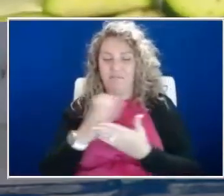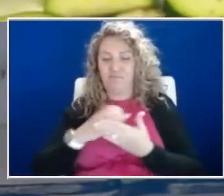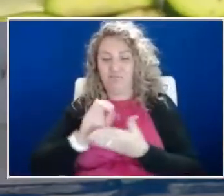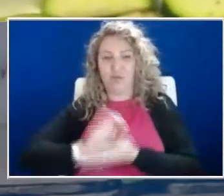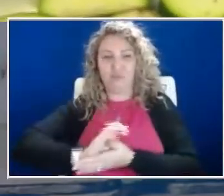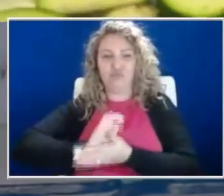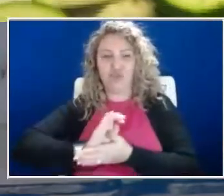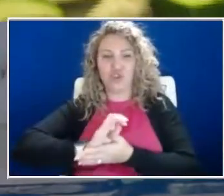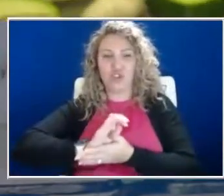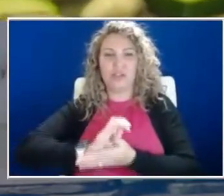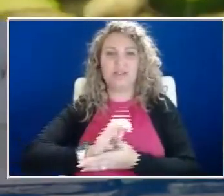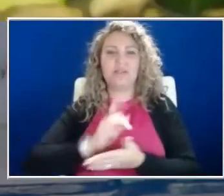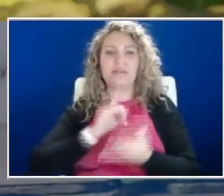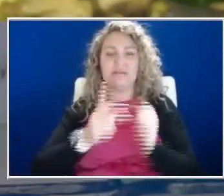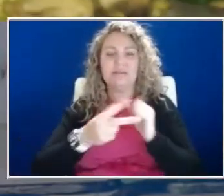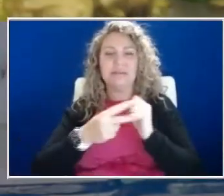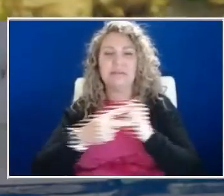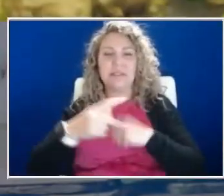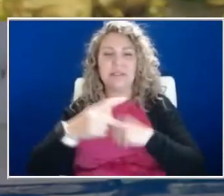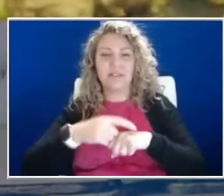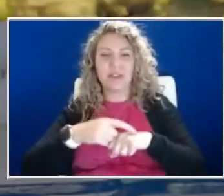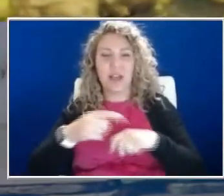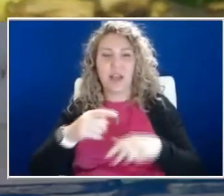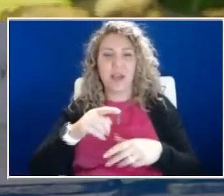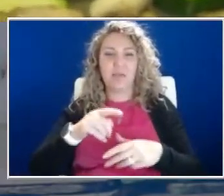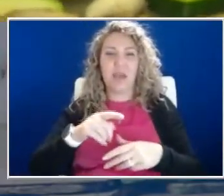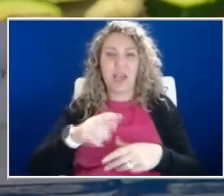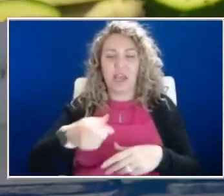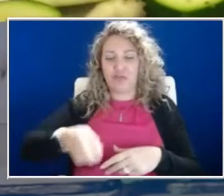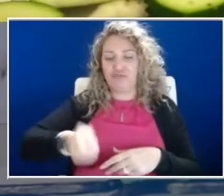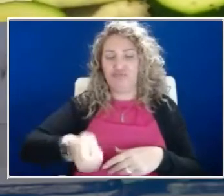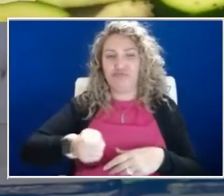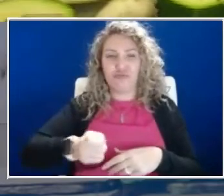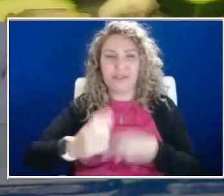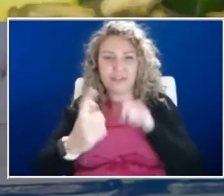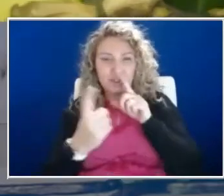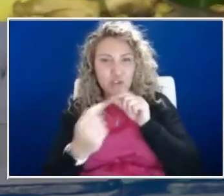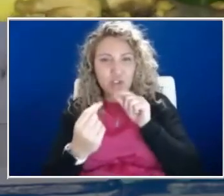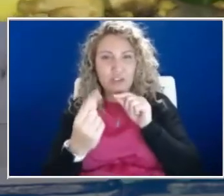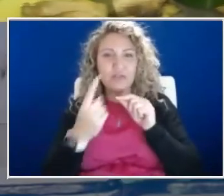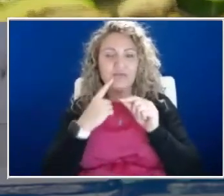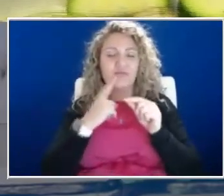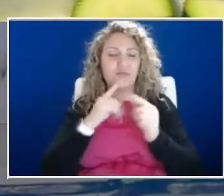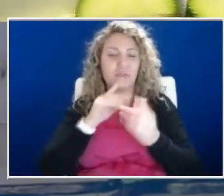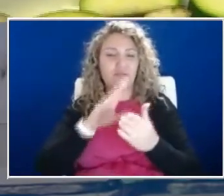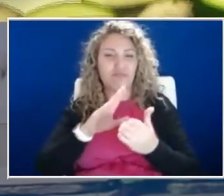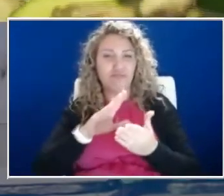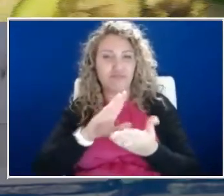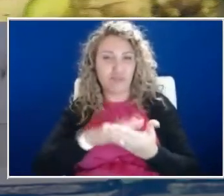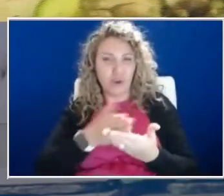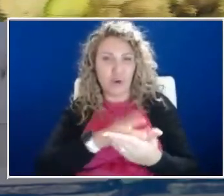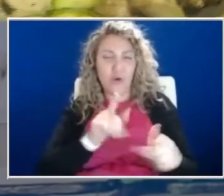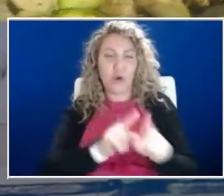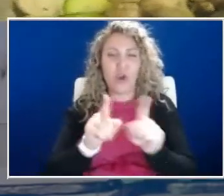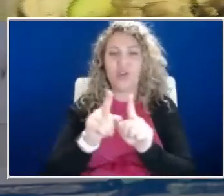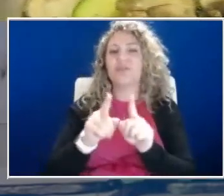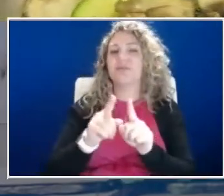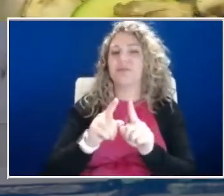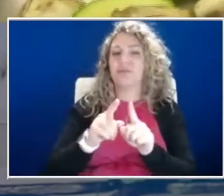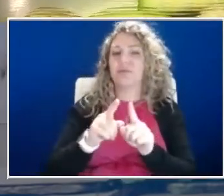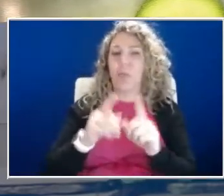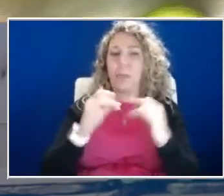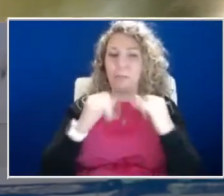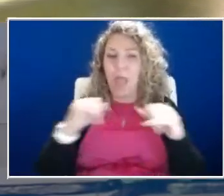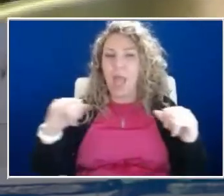time, while we were grilling that chicken, we went ahead and cooked off our pasta ahead of time, a nice little penne pasta. You can also use a whole wheat pasta for a little bit